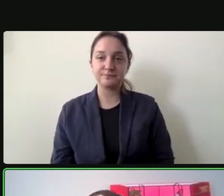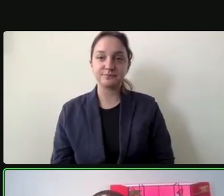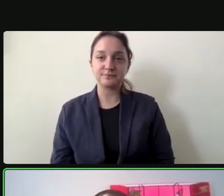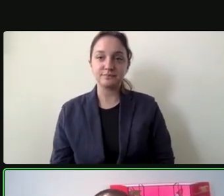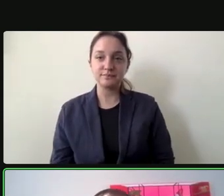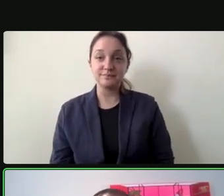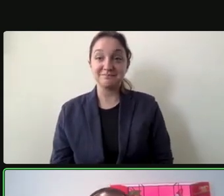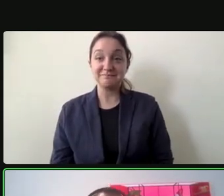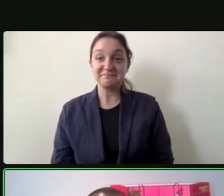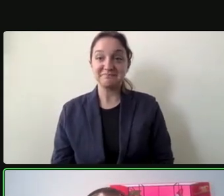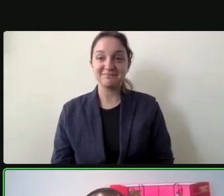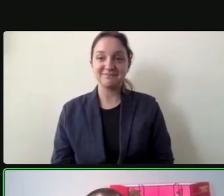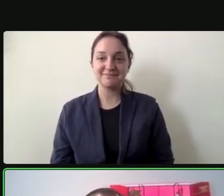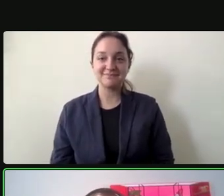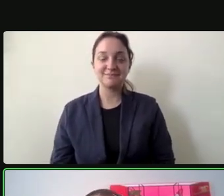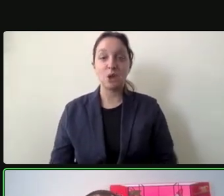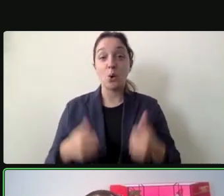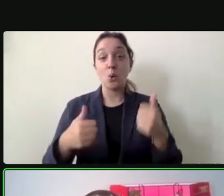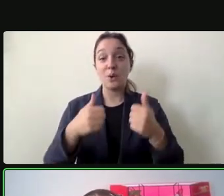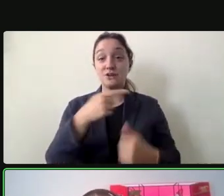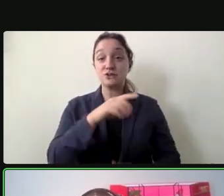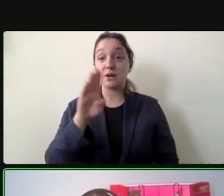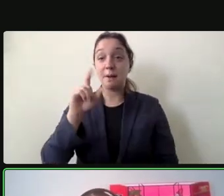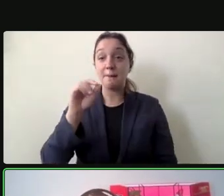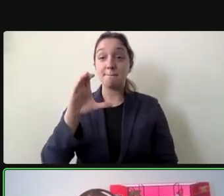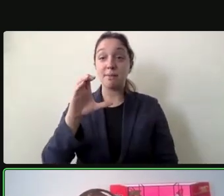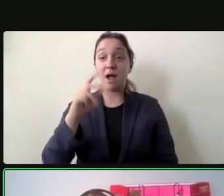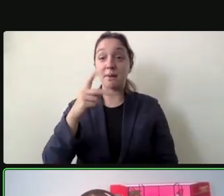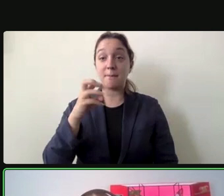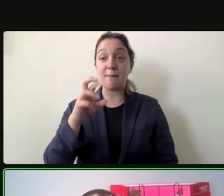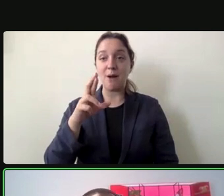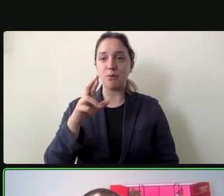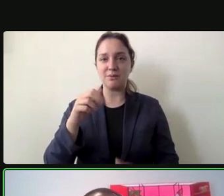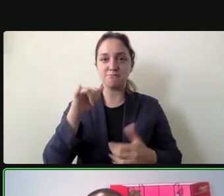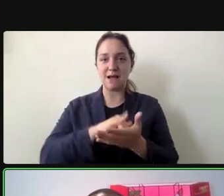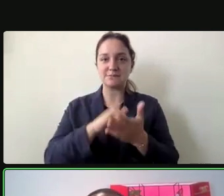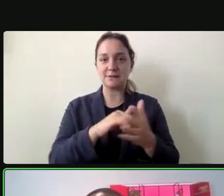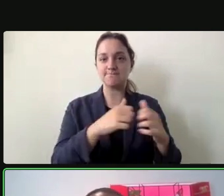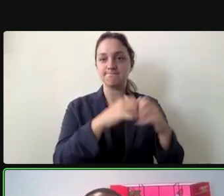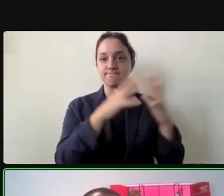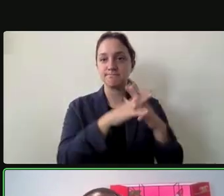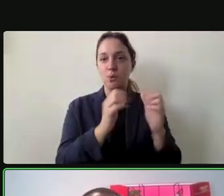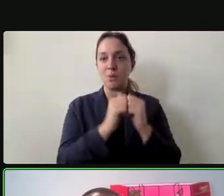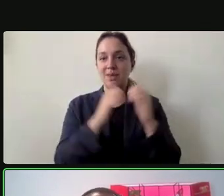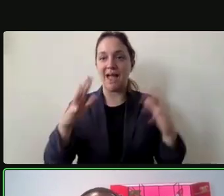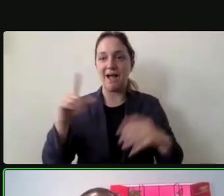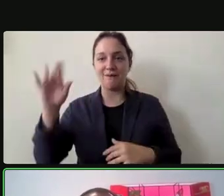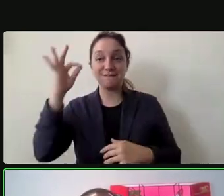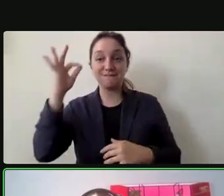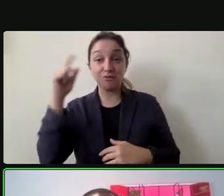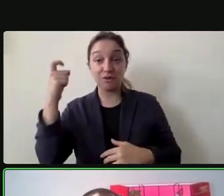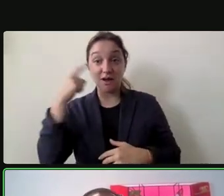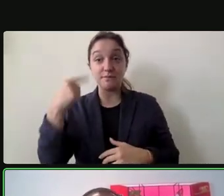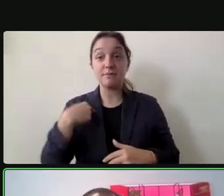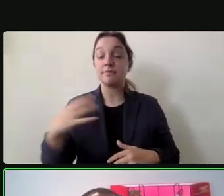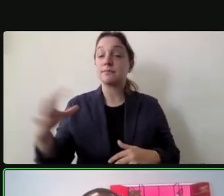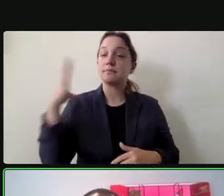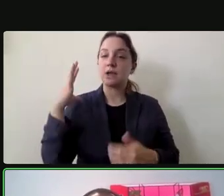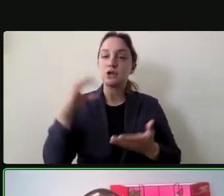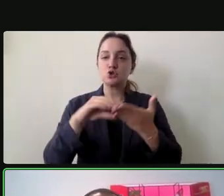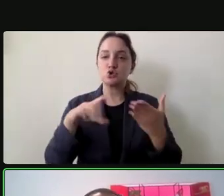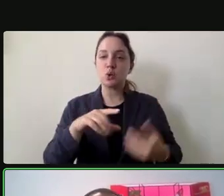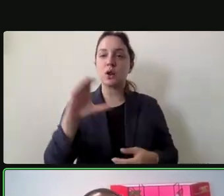which is frankly that BlocPower wouldn't exist without the federal government. I mean, when I was a student at Columbia Business